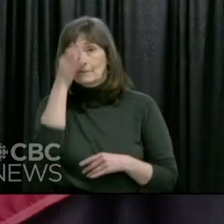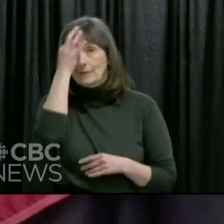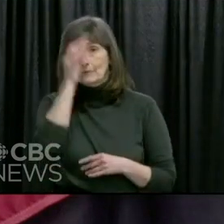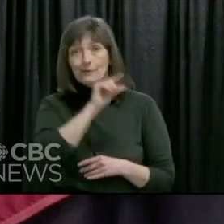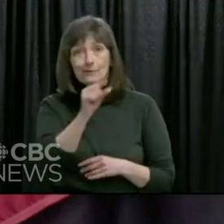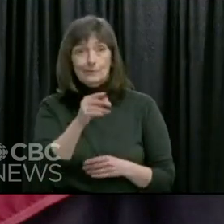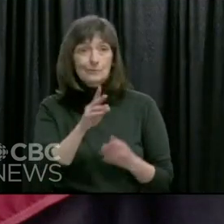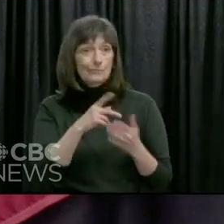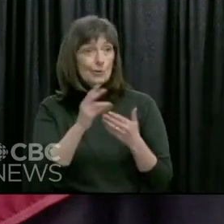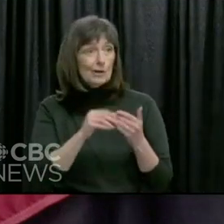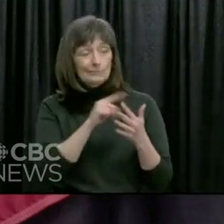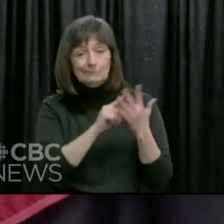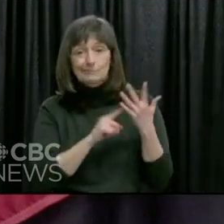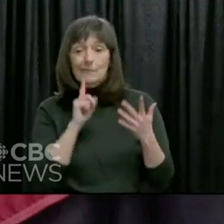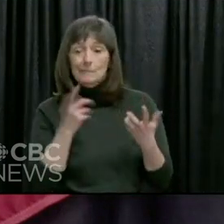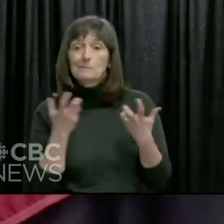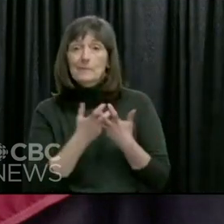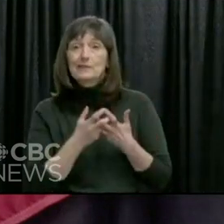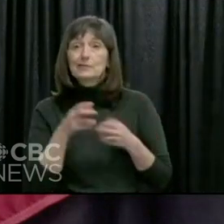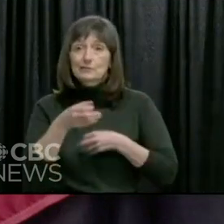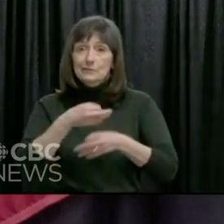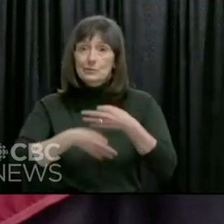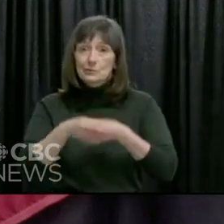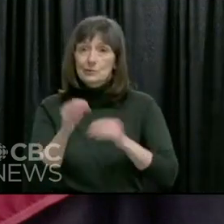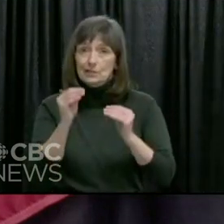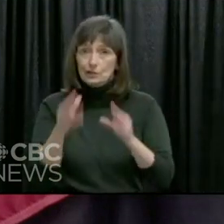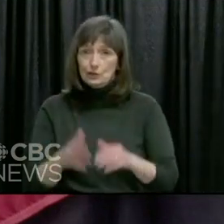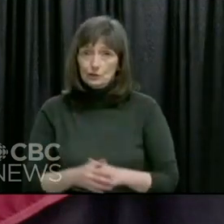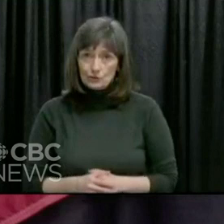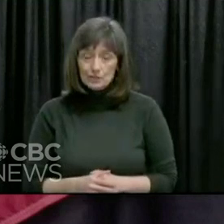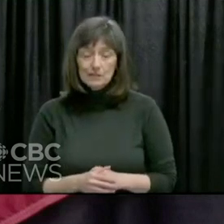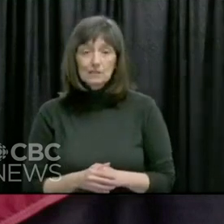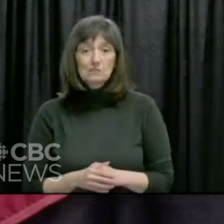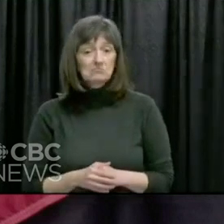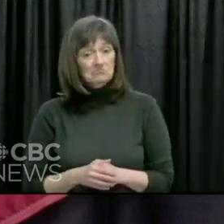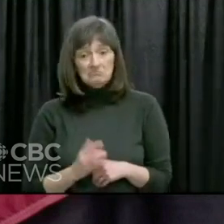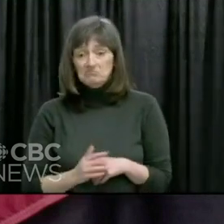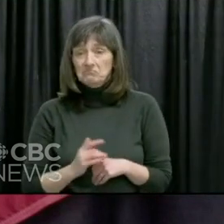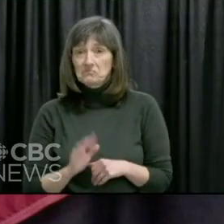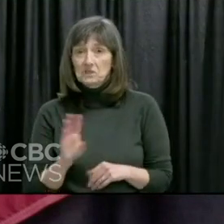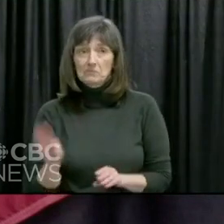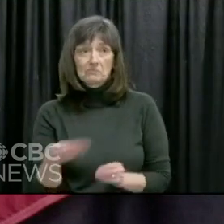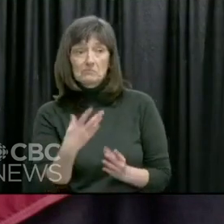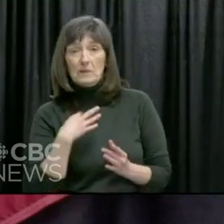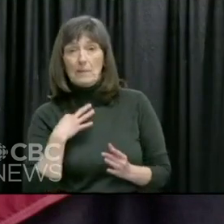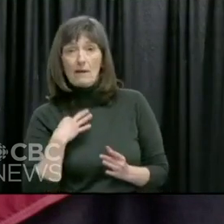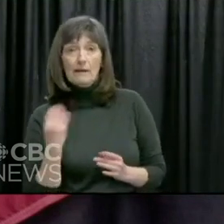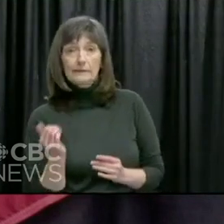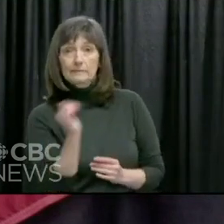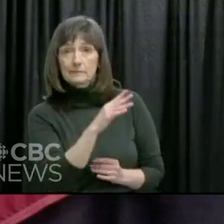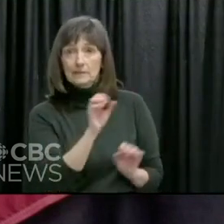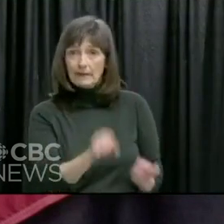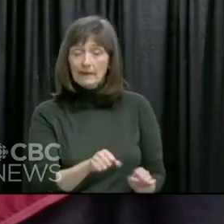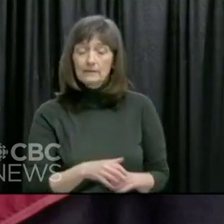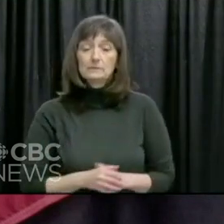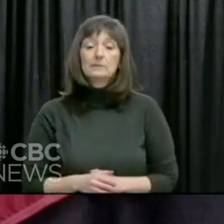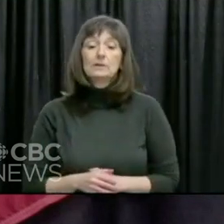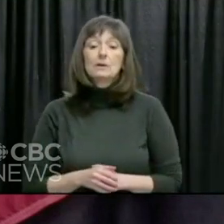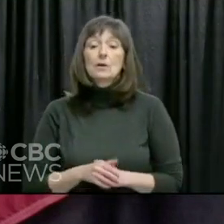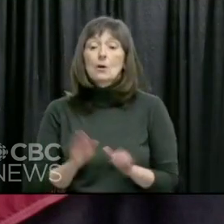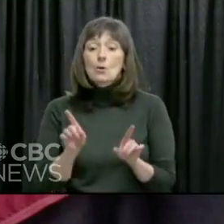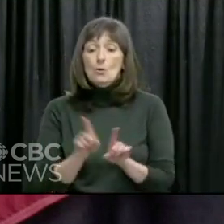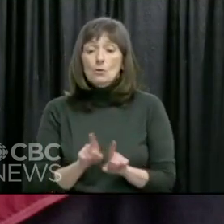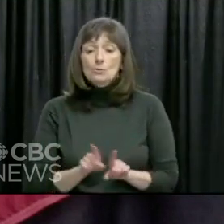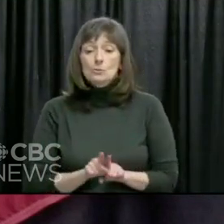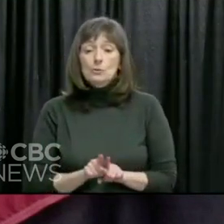by COVID-19. Within Newfoundland and Labrador, these federal programs are available, so people can apply for those. There's provisions